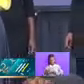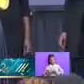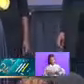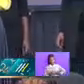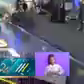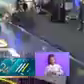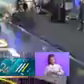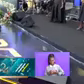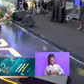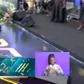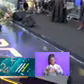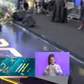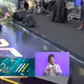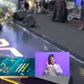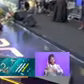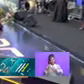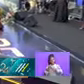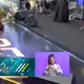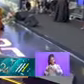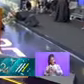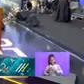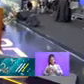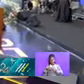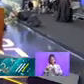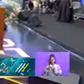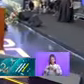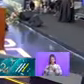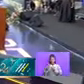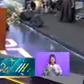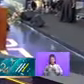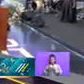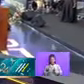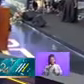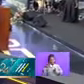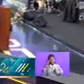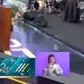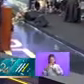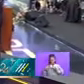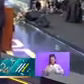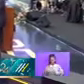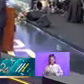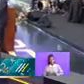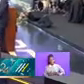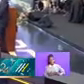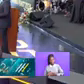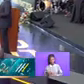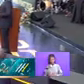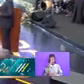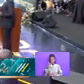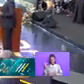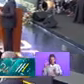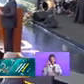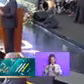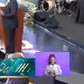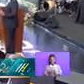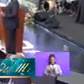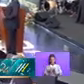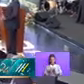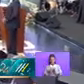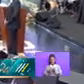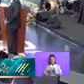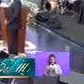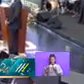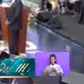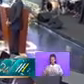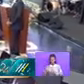uprooted in the name of Jesus we destroy the spirit of miscarriage you will never again see you